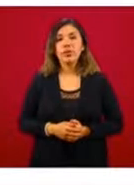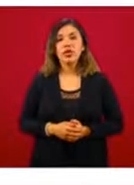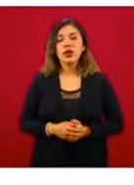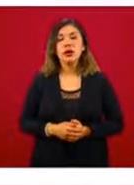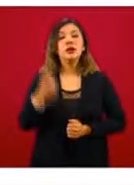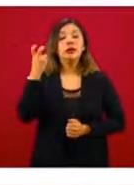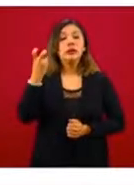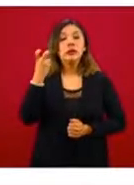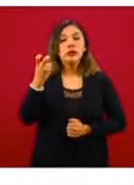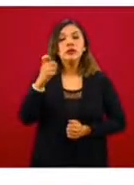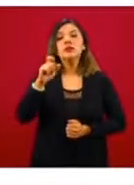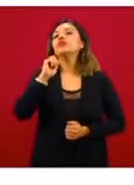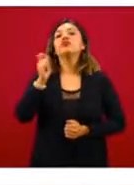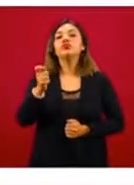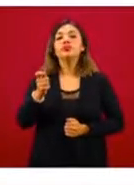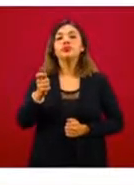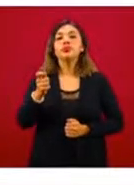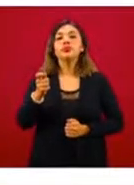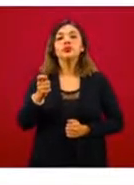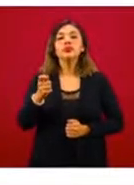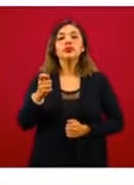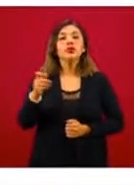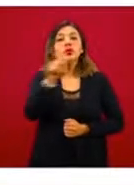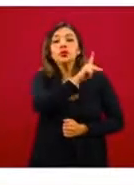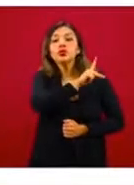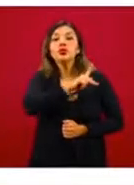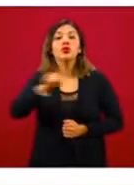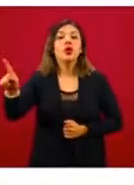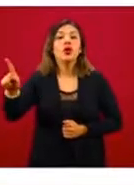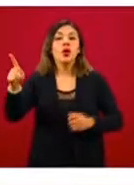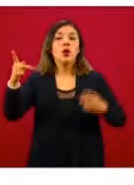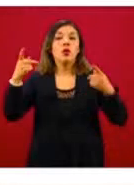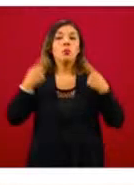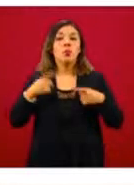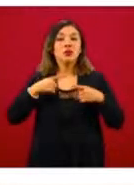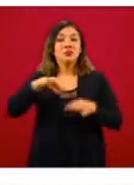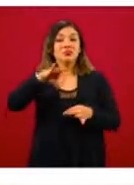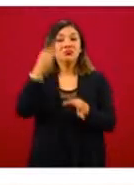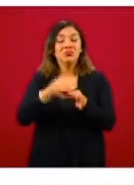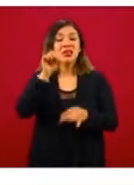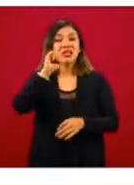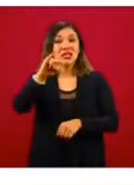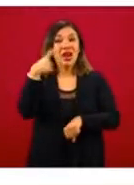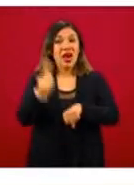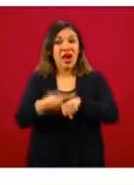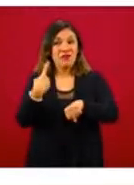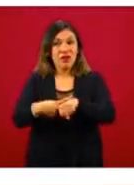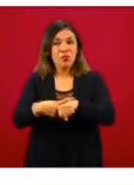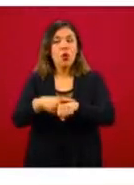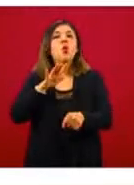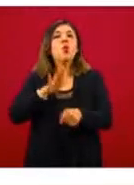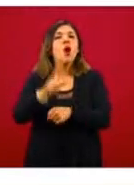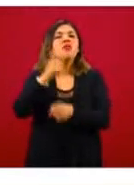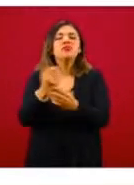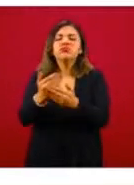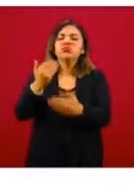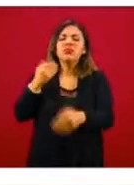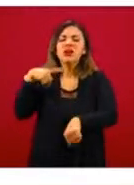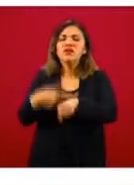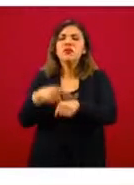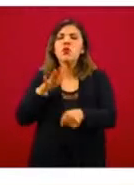This slide shows us comorbidities for all cases that have been confirmed among healthcare